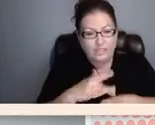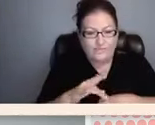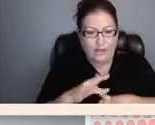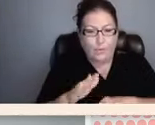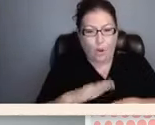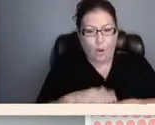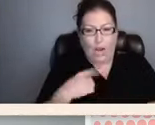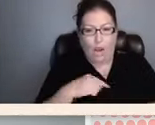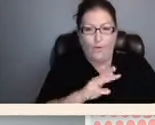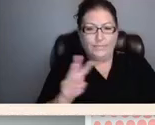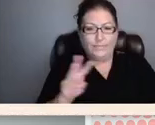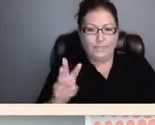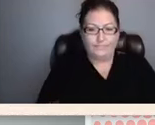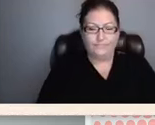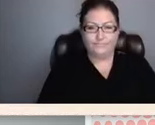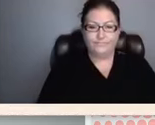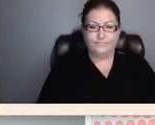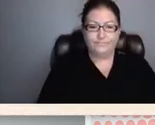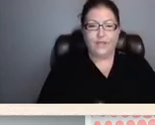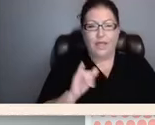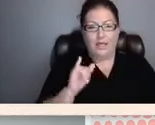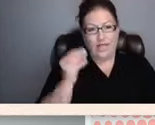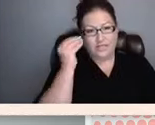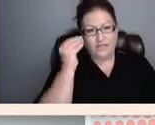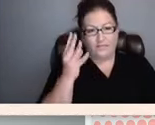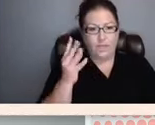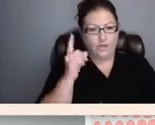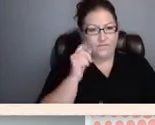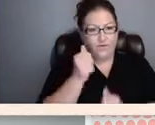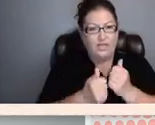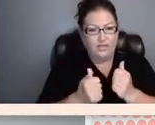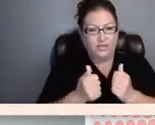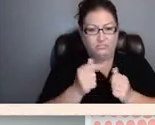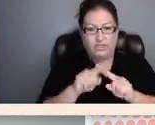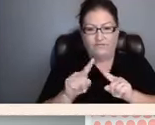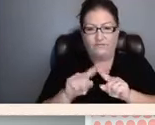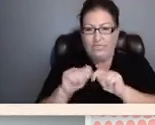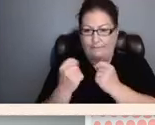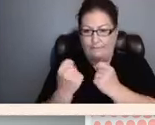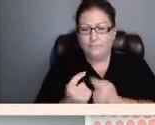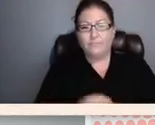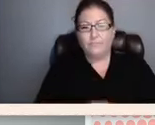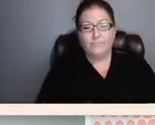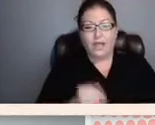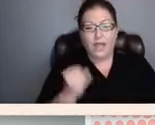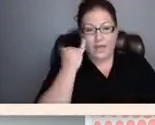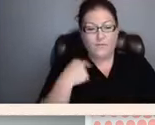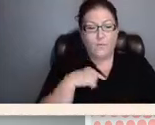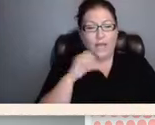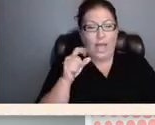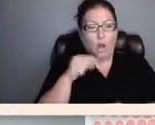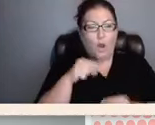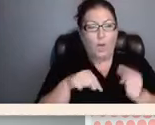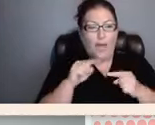website. Right. And so this is information about each of the different teams. So if we could go back to the PowerPoint.